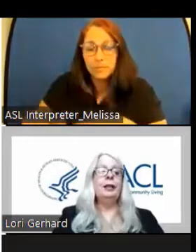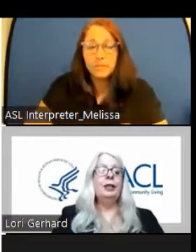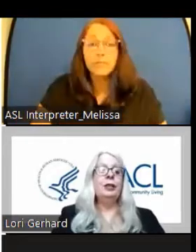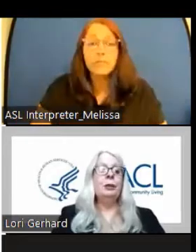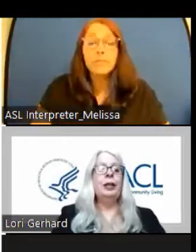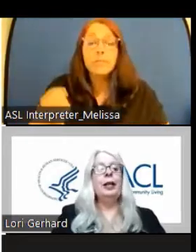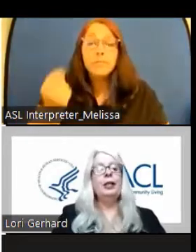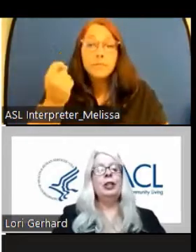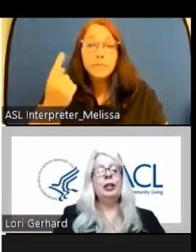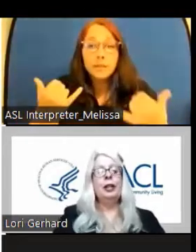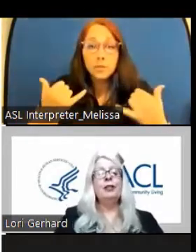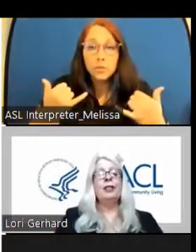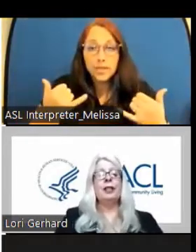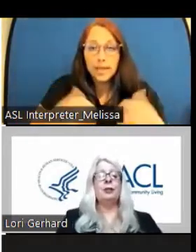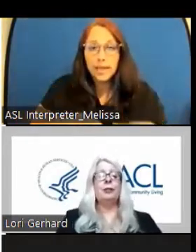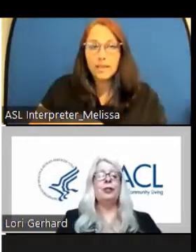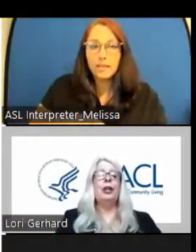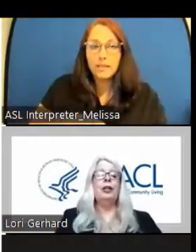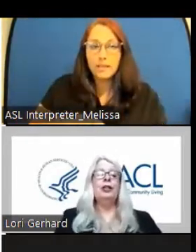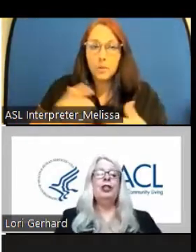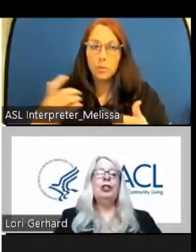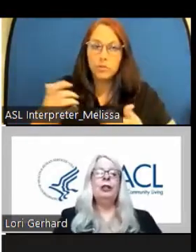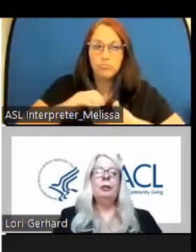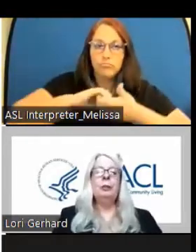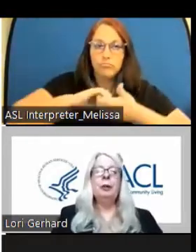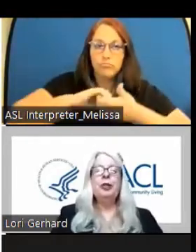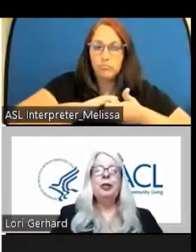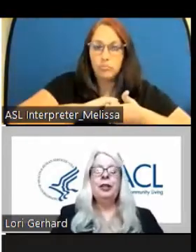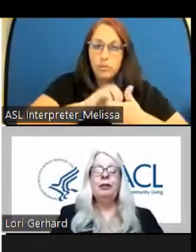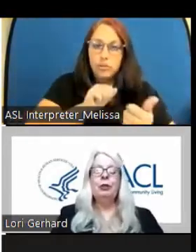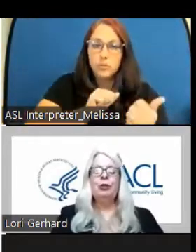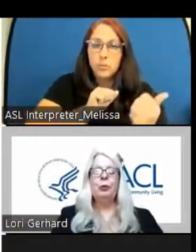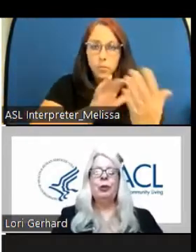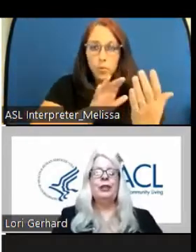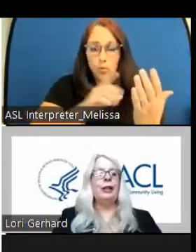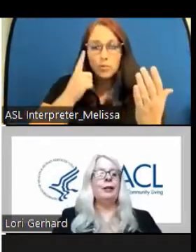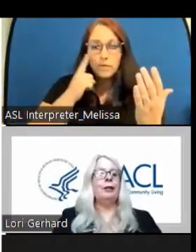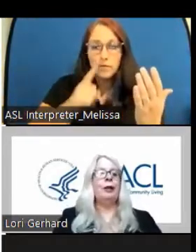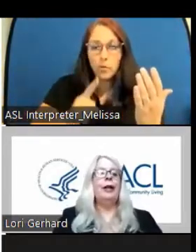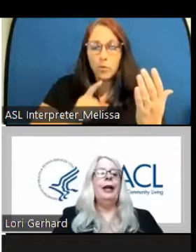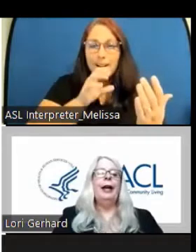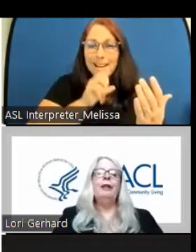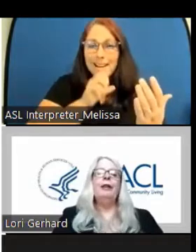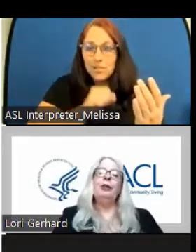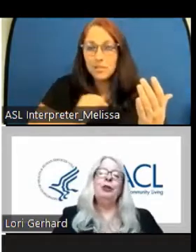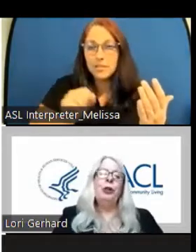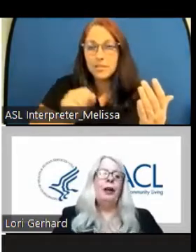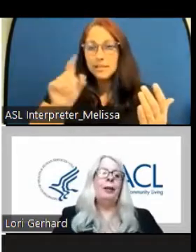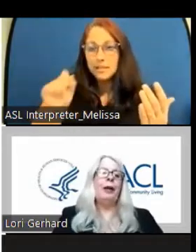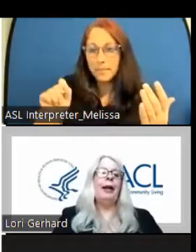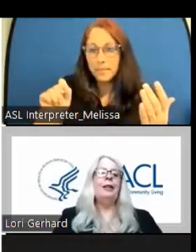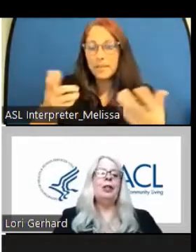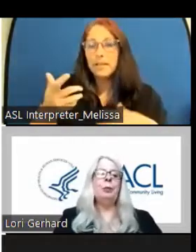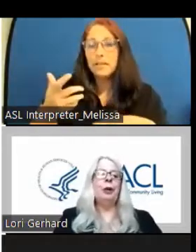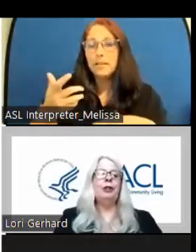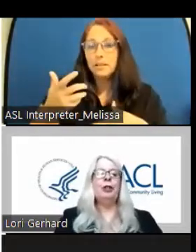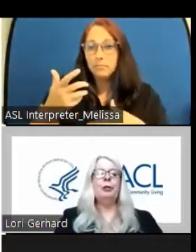and the disability, aging, and health sectors to share the approaches they have used to work together, and they'll talk